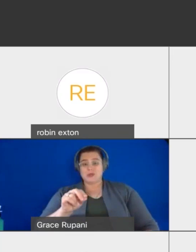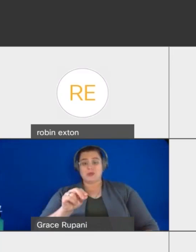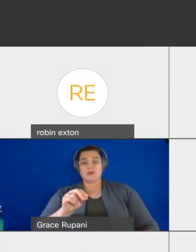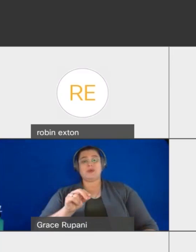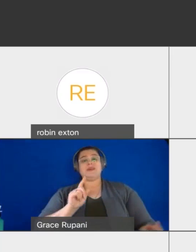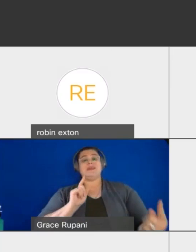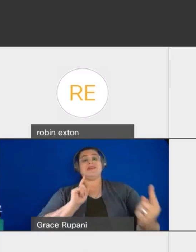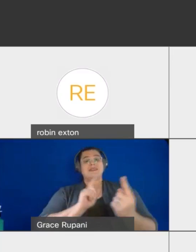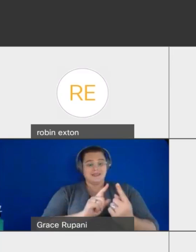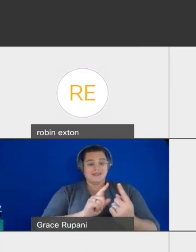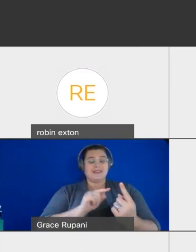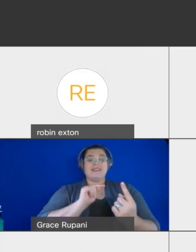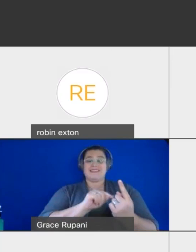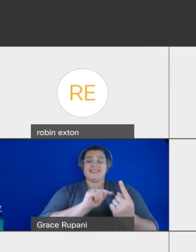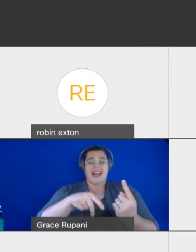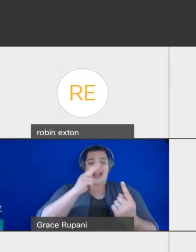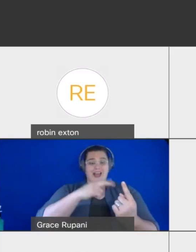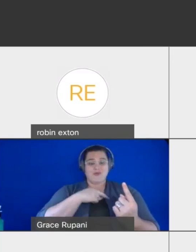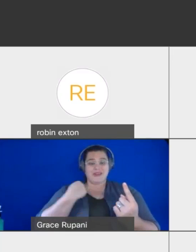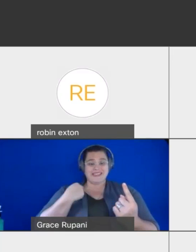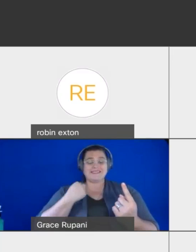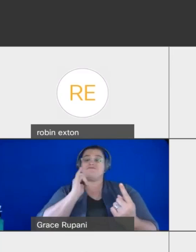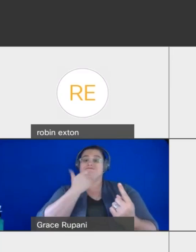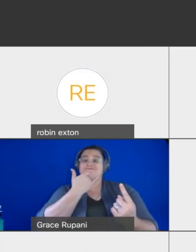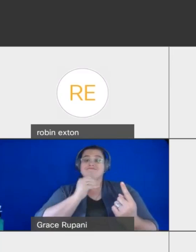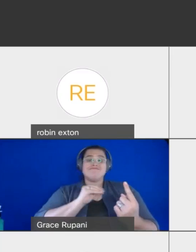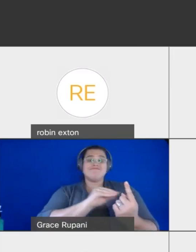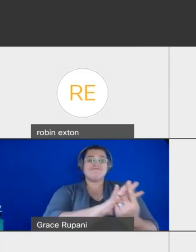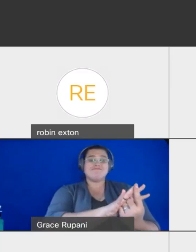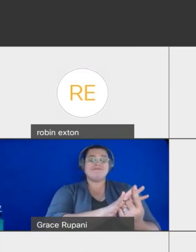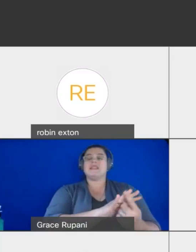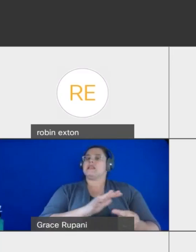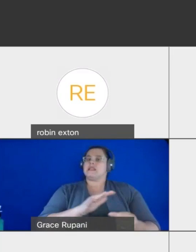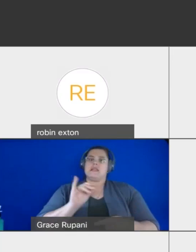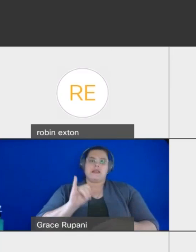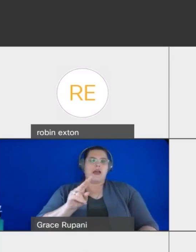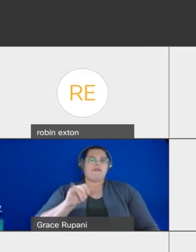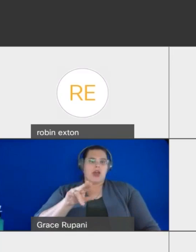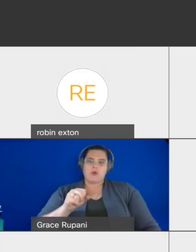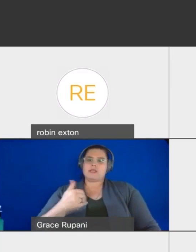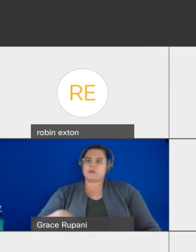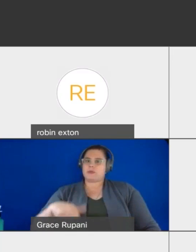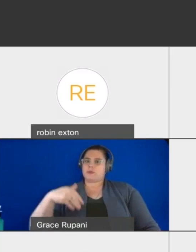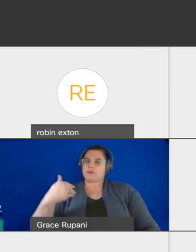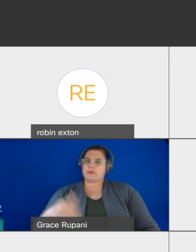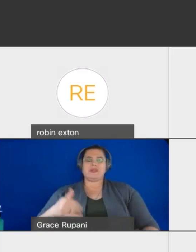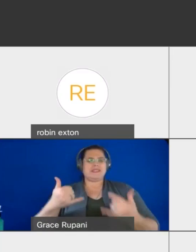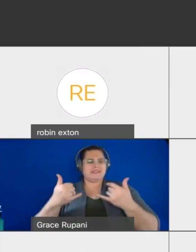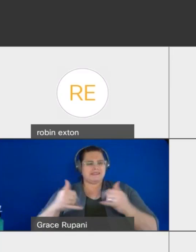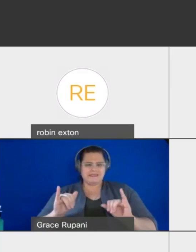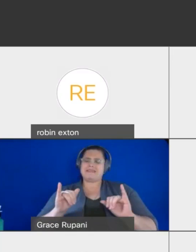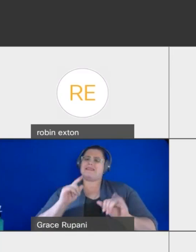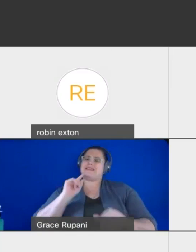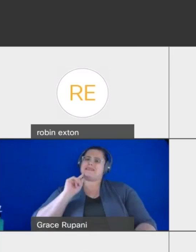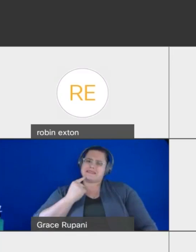risk for serious outcomes, this virus does still have really serious outcomes